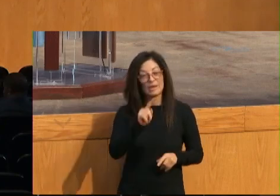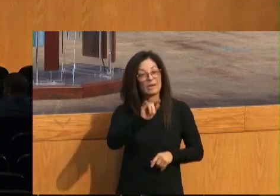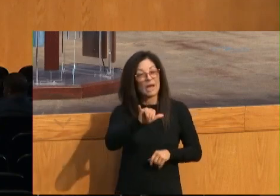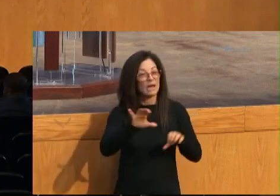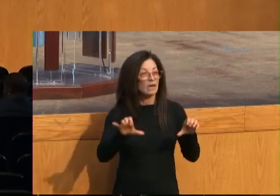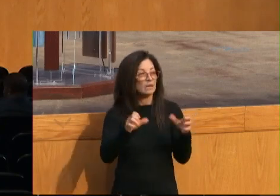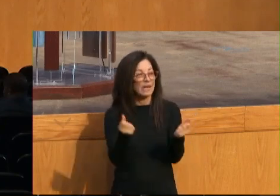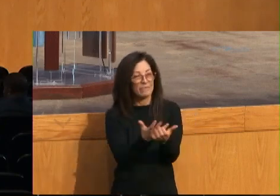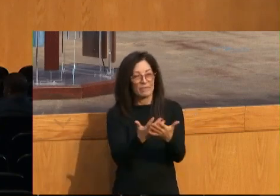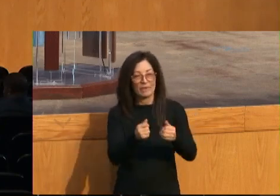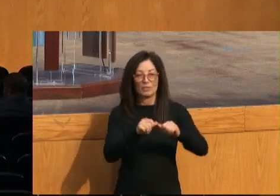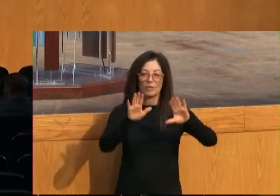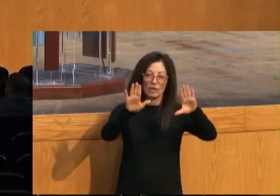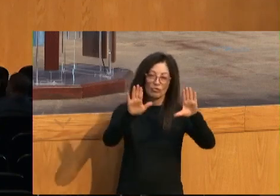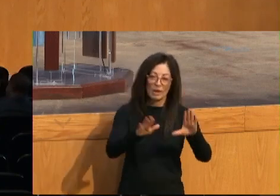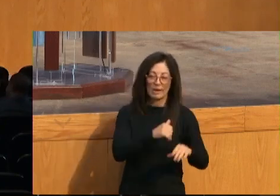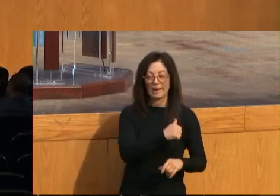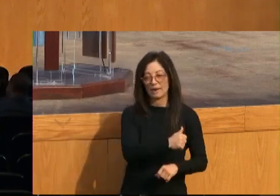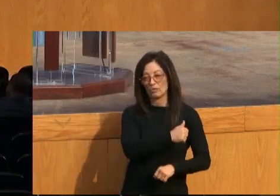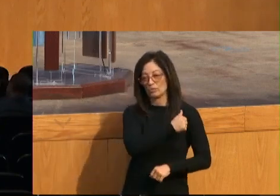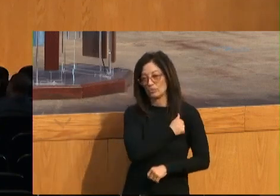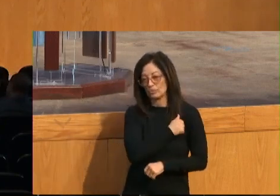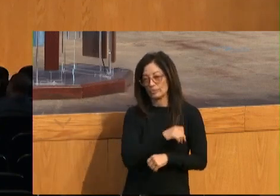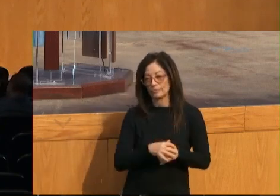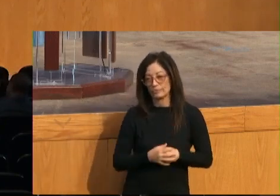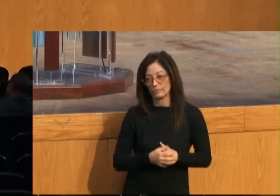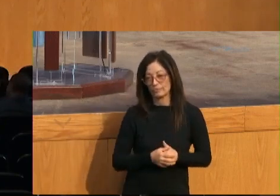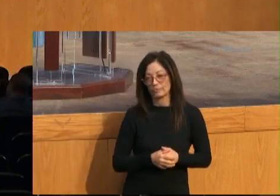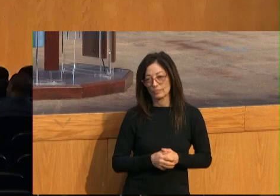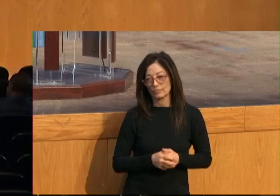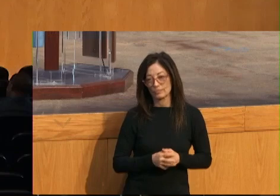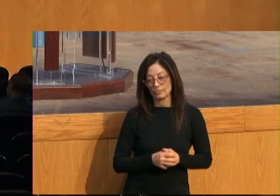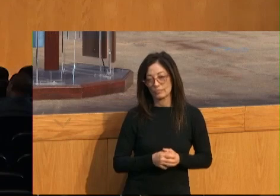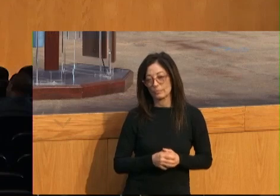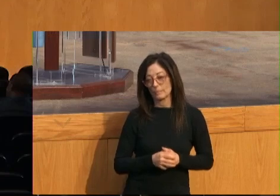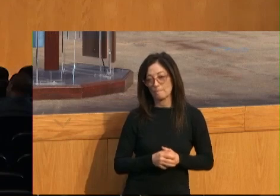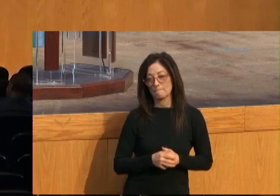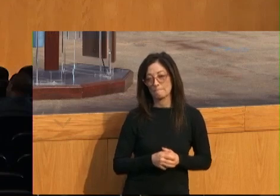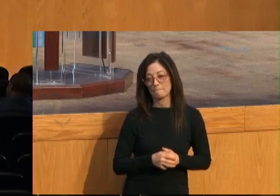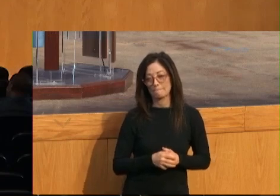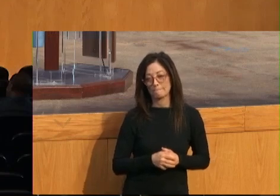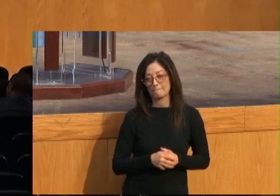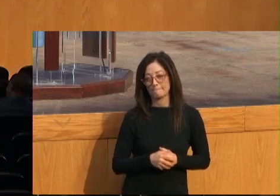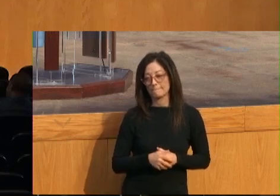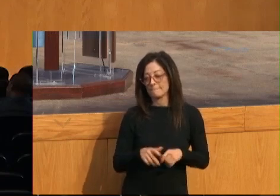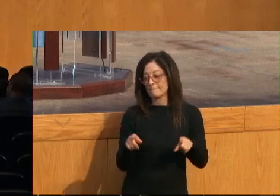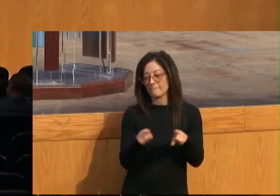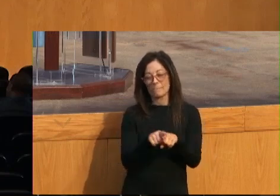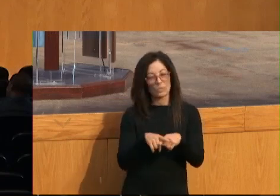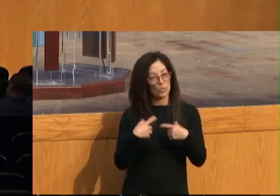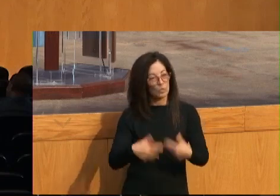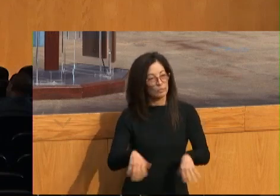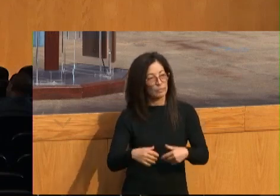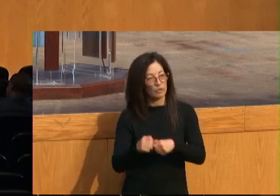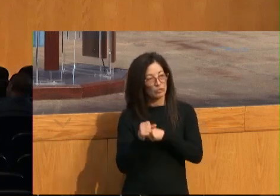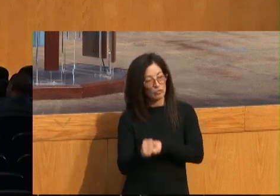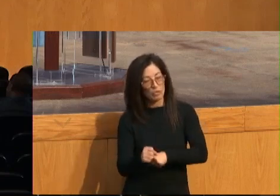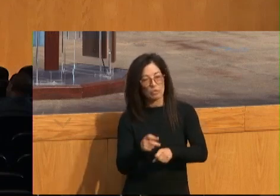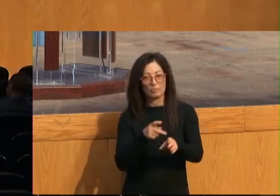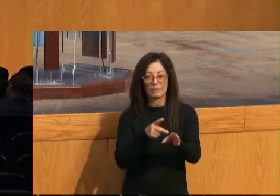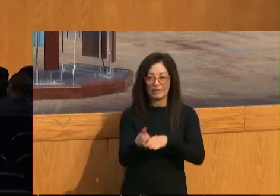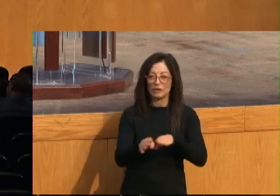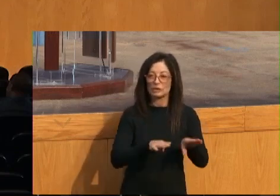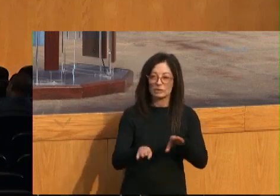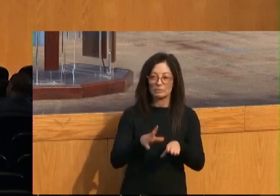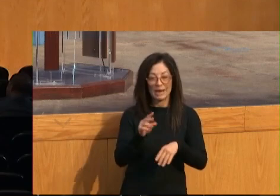great attitude, with a high degree of professionalism and accuracy,